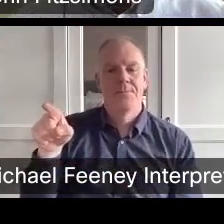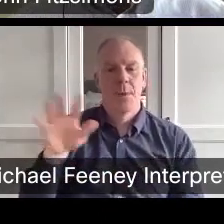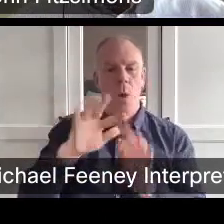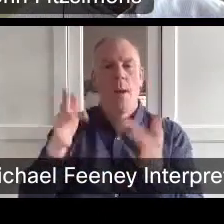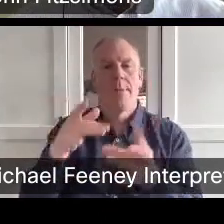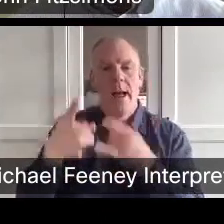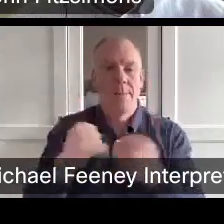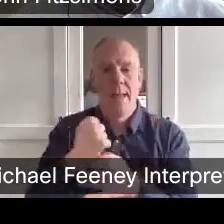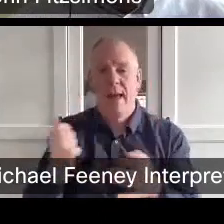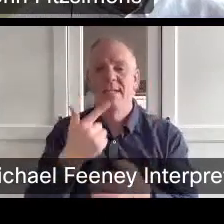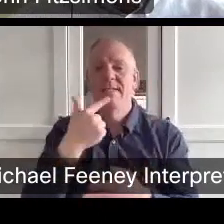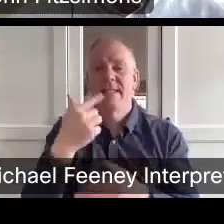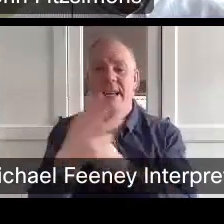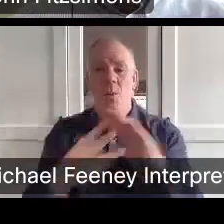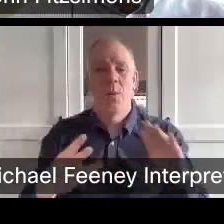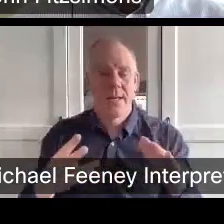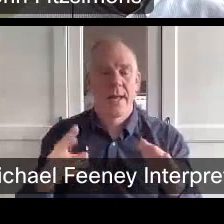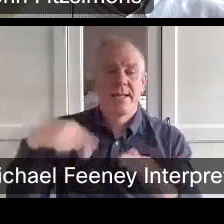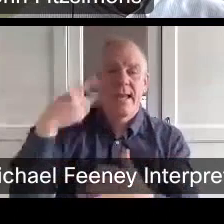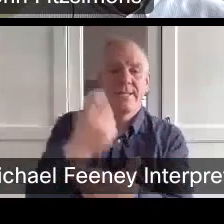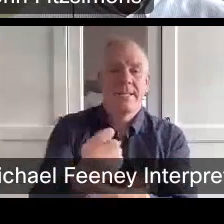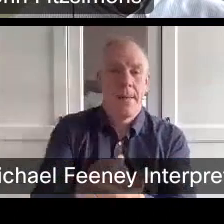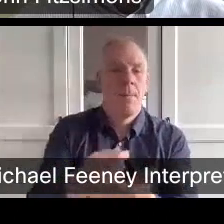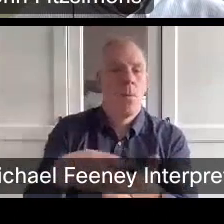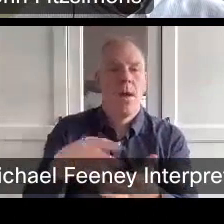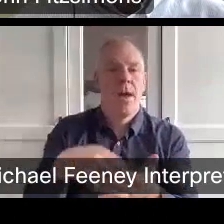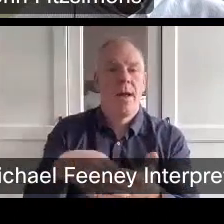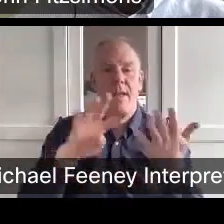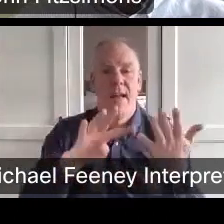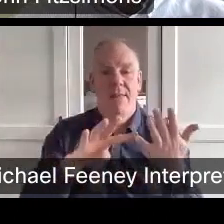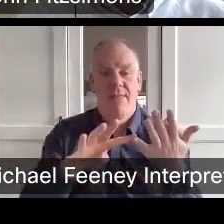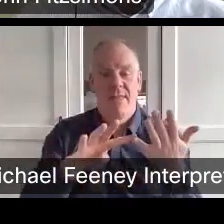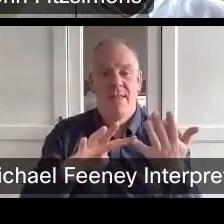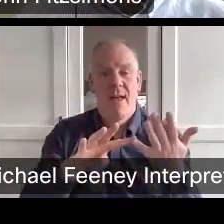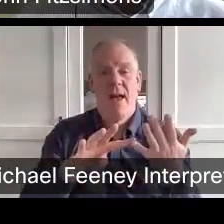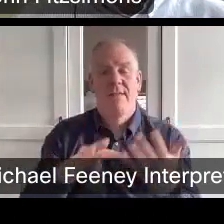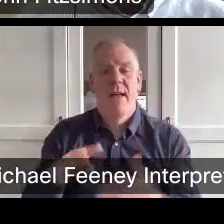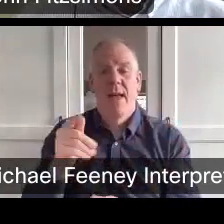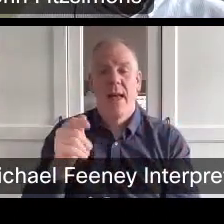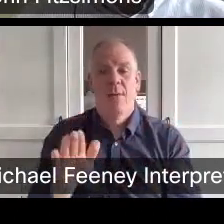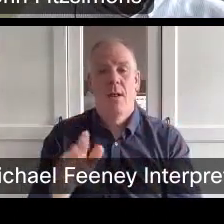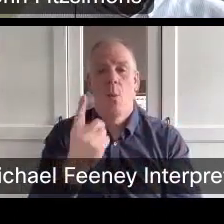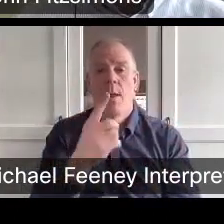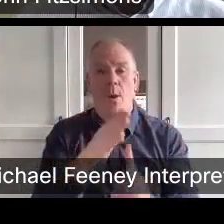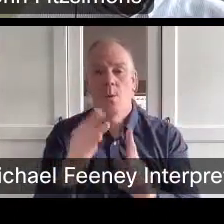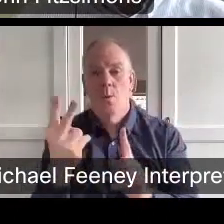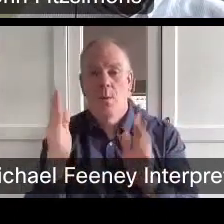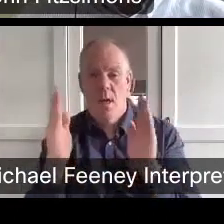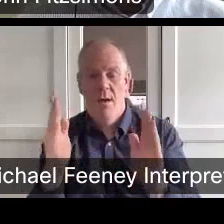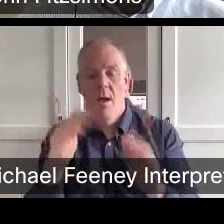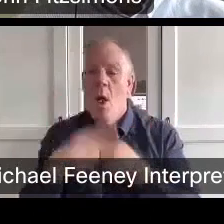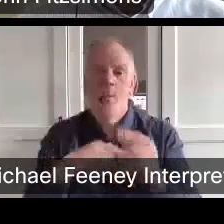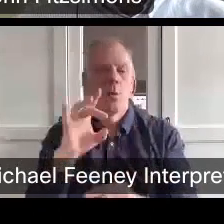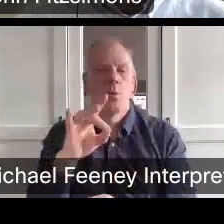webinar that happens every second week, and our next webinar is on the 9th of April, 1 to 2 p.m. It's always on a Tuesday,